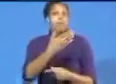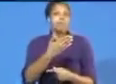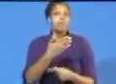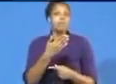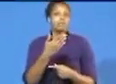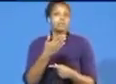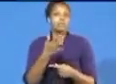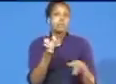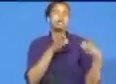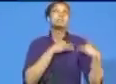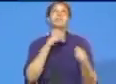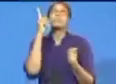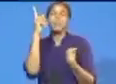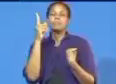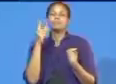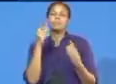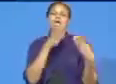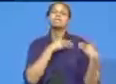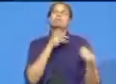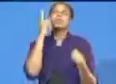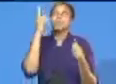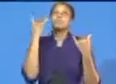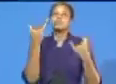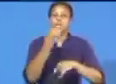you are? I'm done.